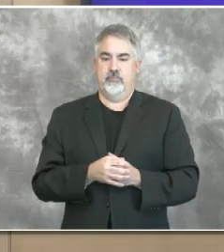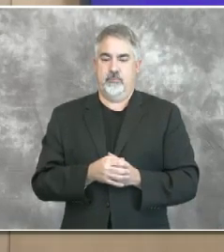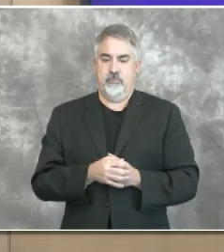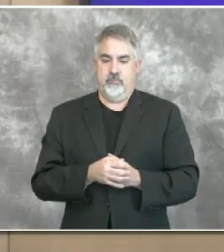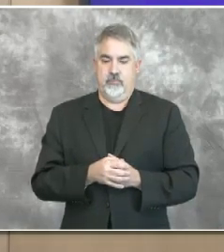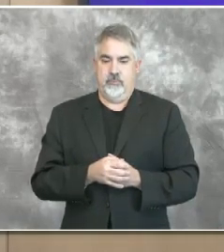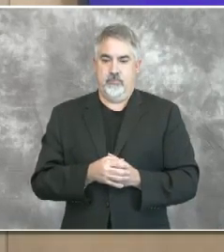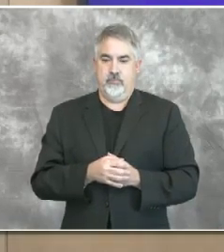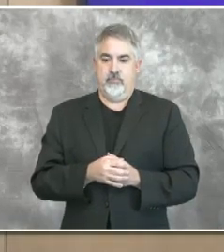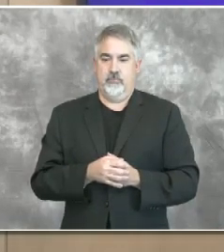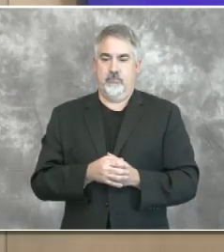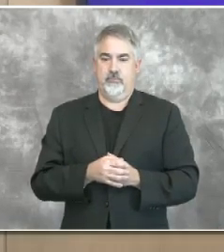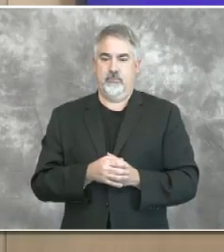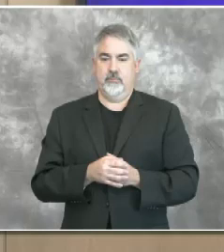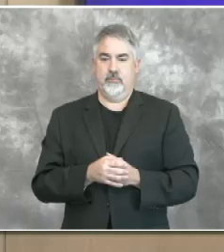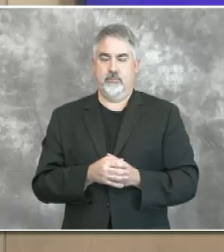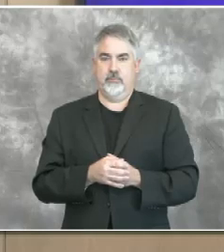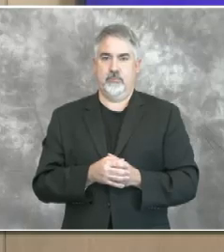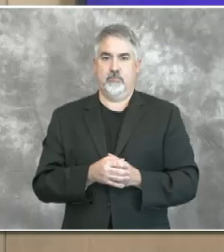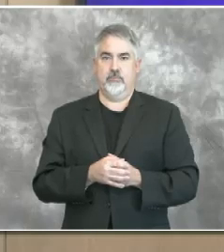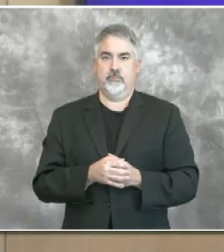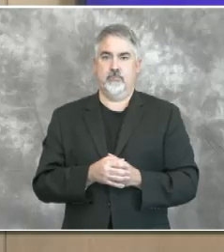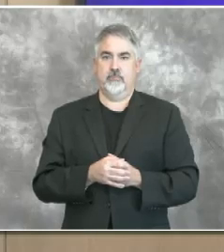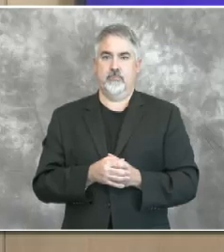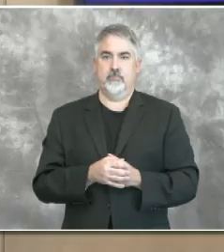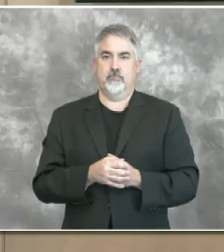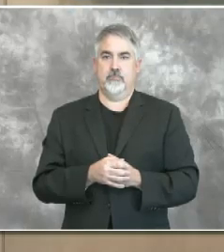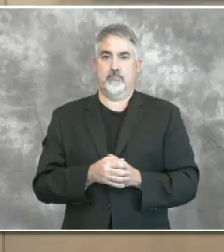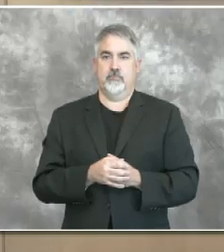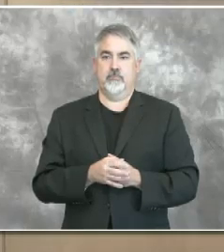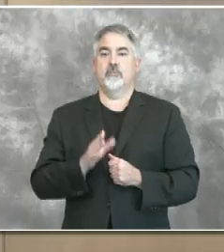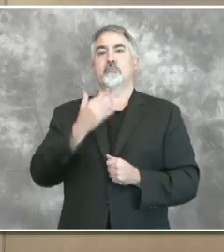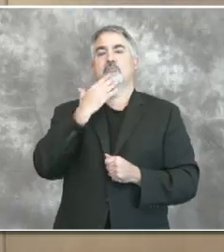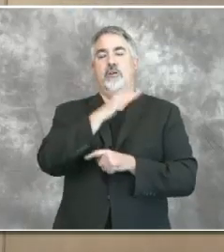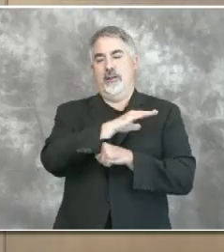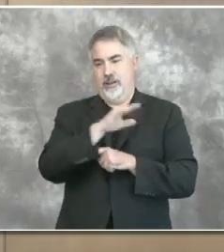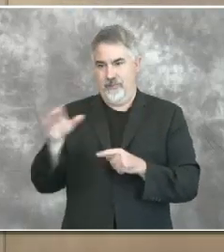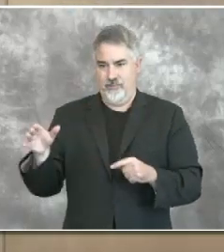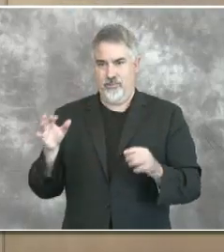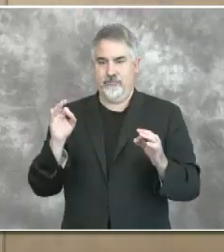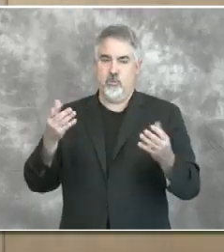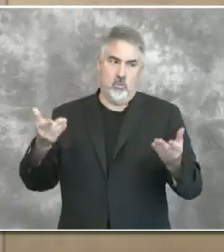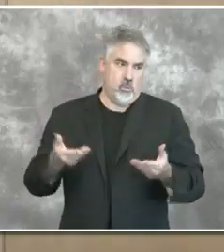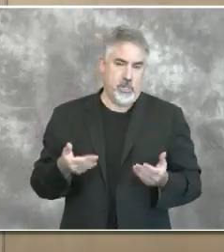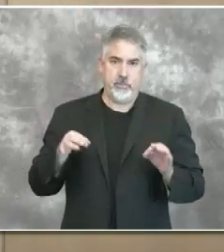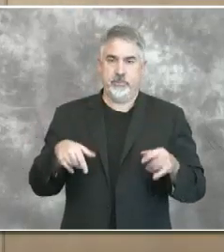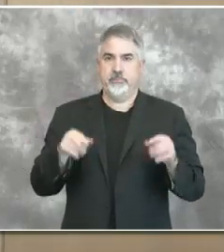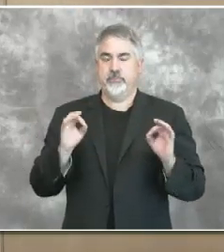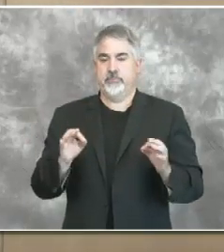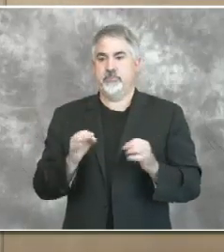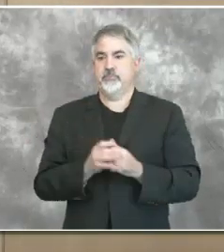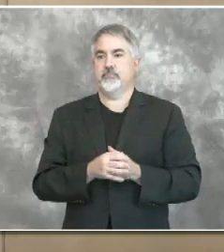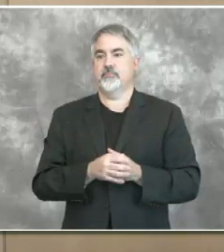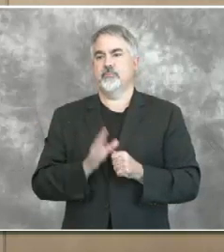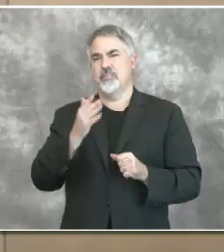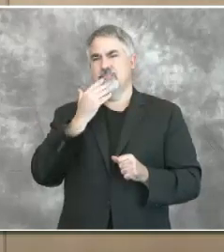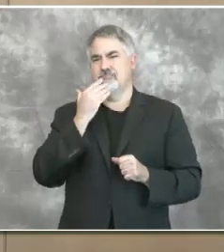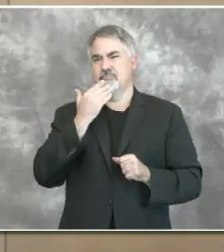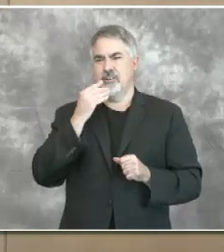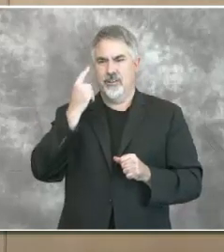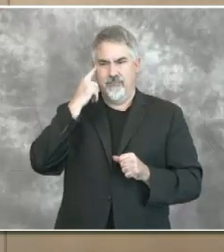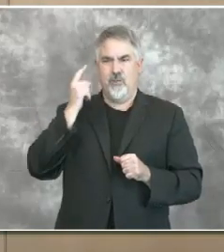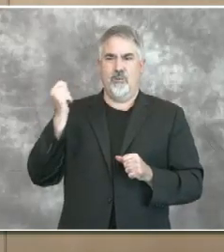Good afternoon and welcome everyone, and thank you, Supervisor Fletcher. Thank you to all San Diego residents for doing your part